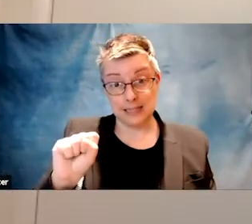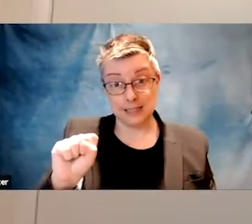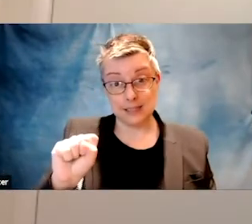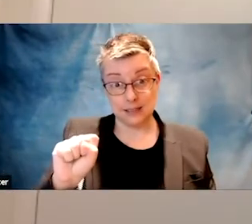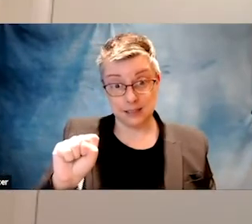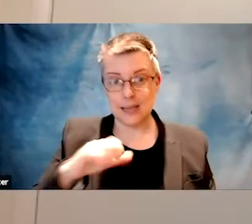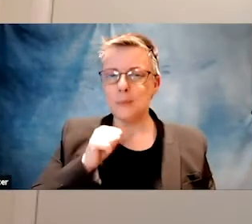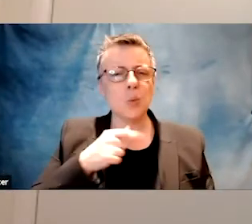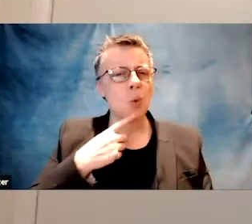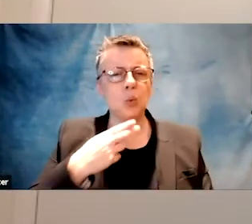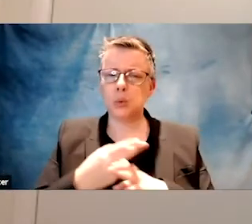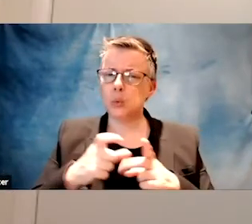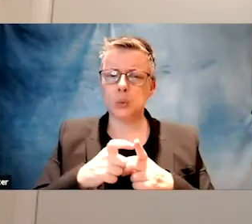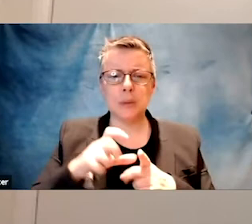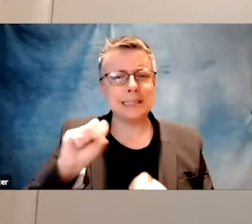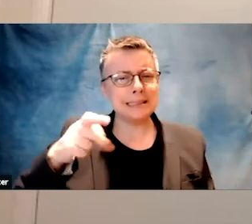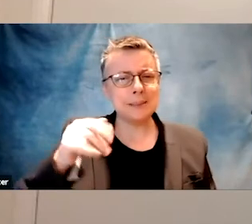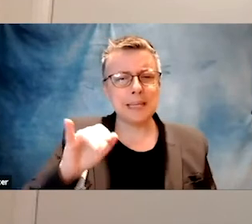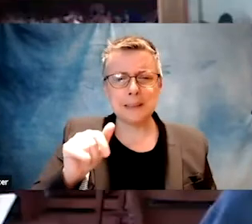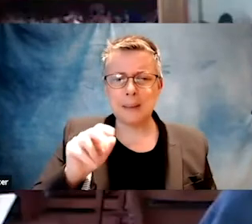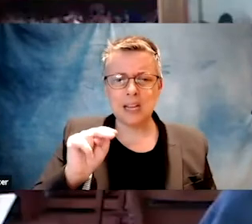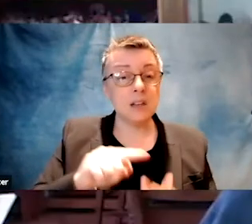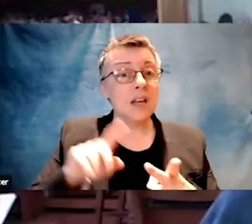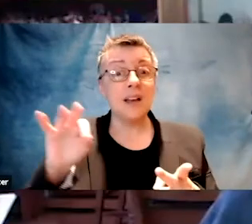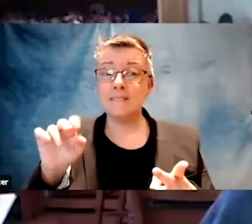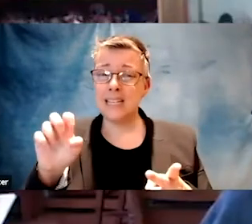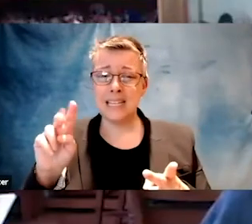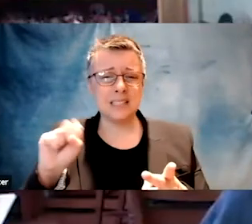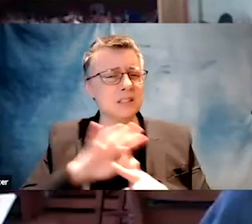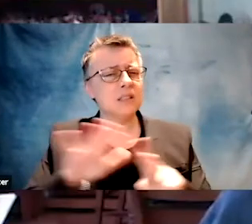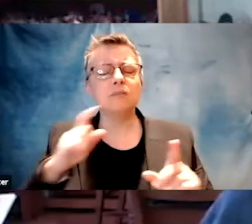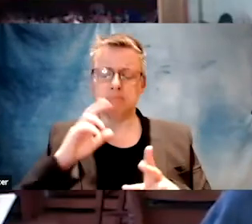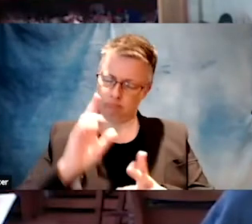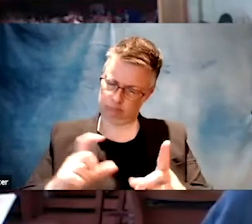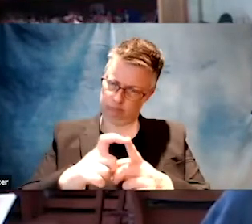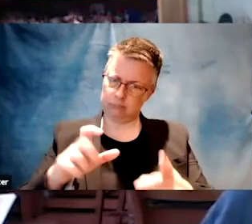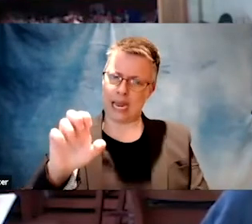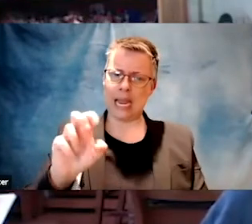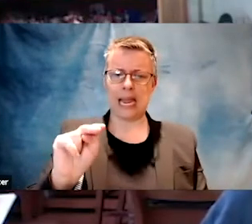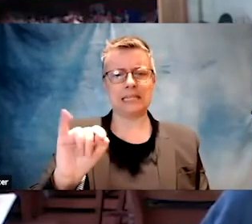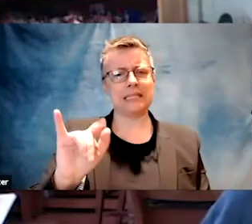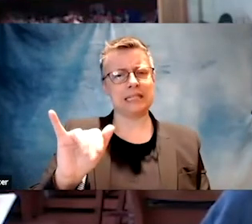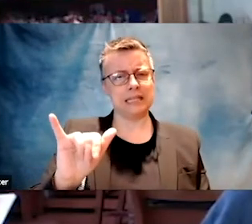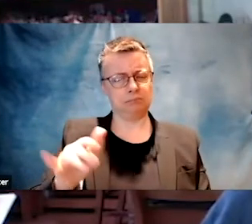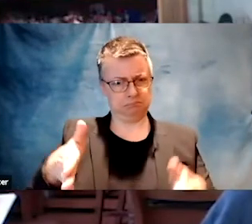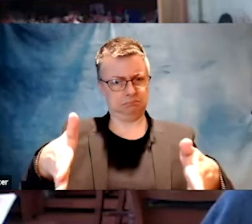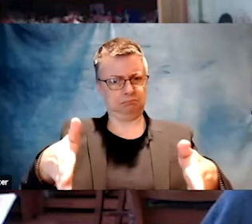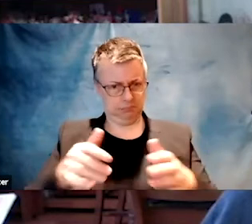try not to use specimen. often don't use fetus, try and just use entity. Um, and